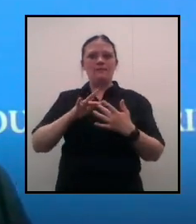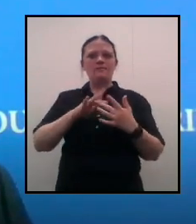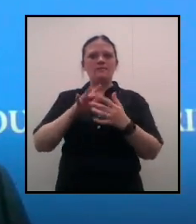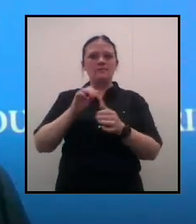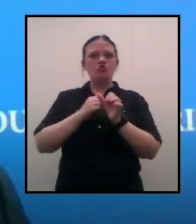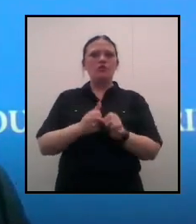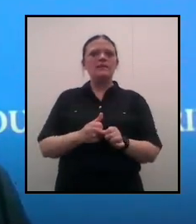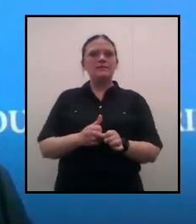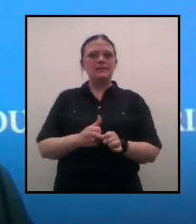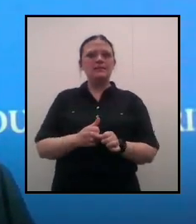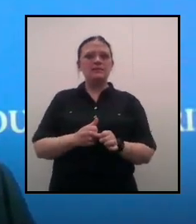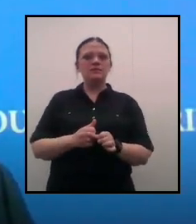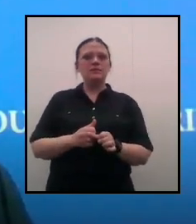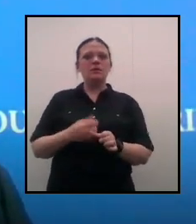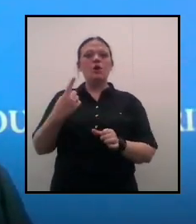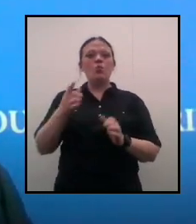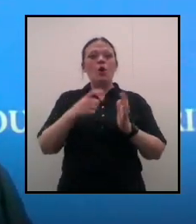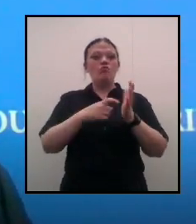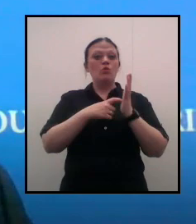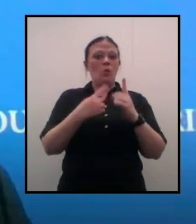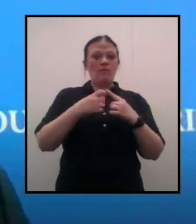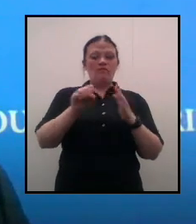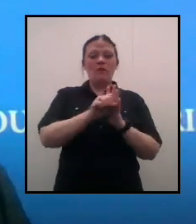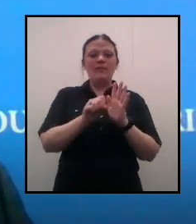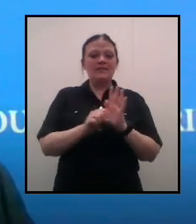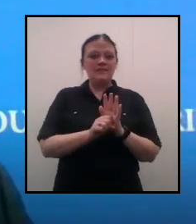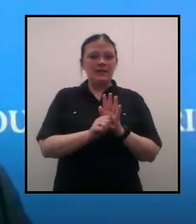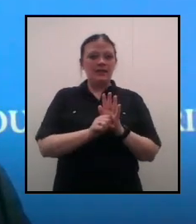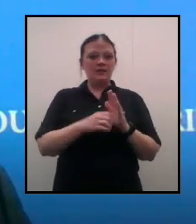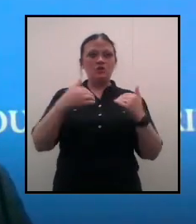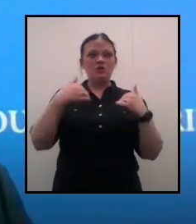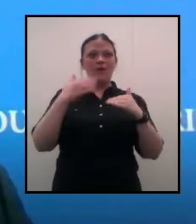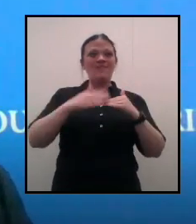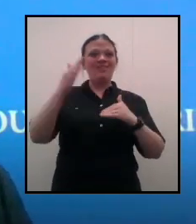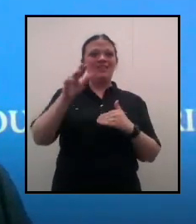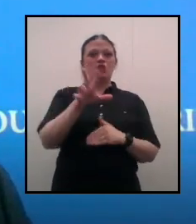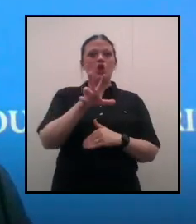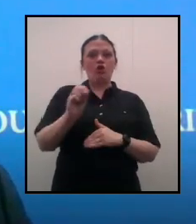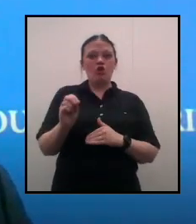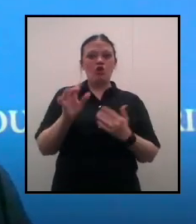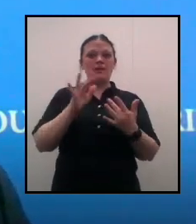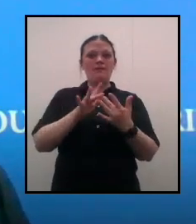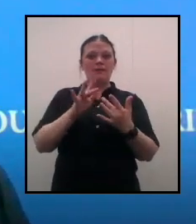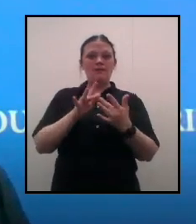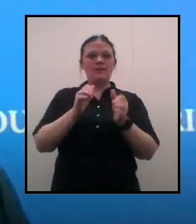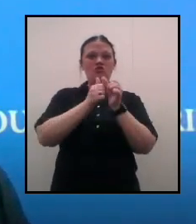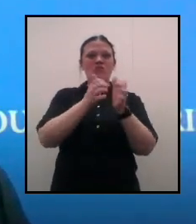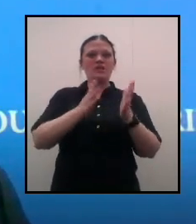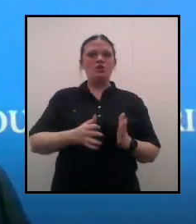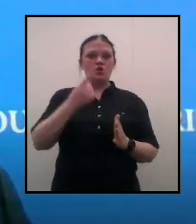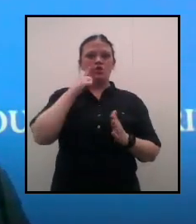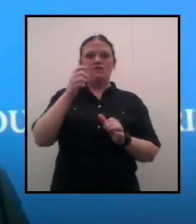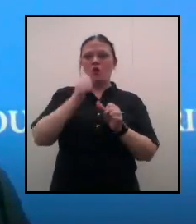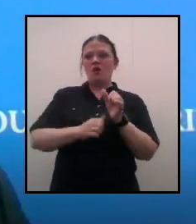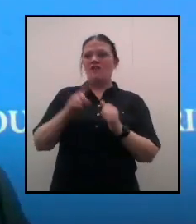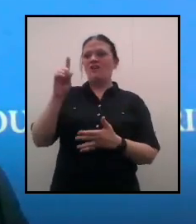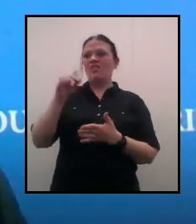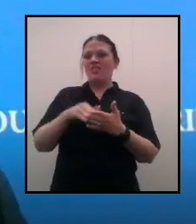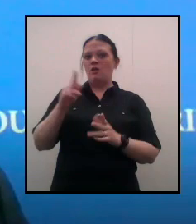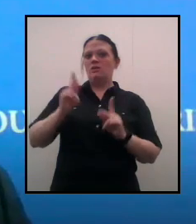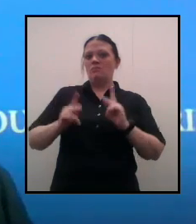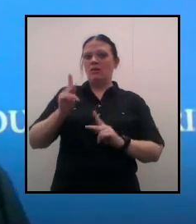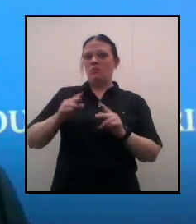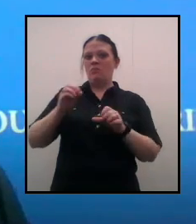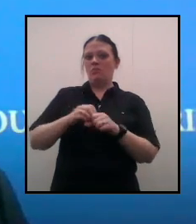of the requirements from the state is to have at least 30 contact tracers for every 100,000 individuals in your